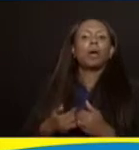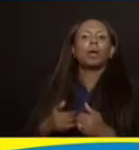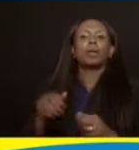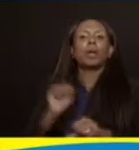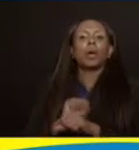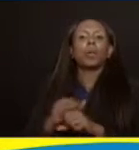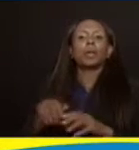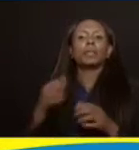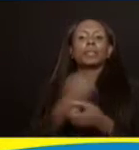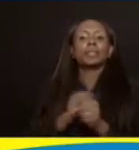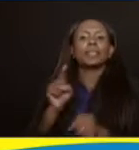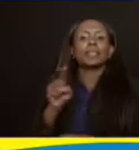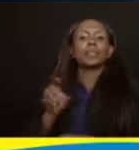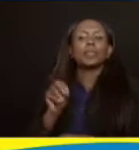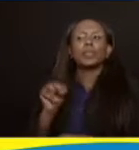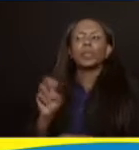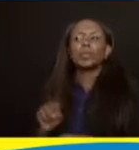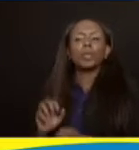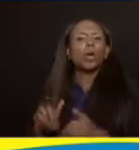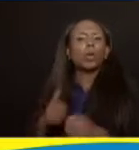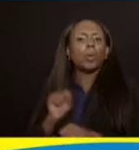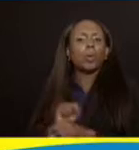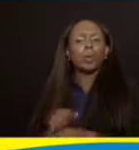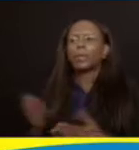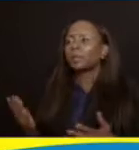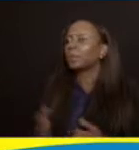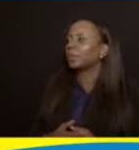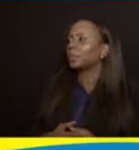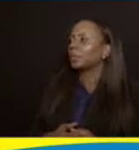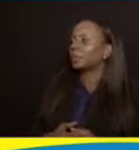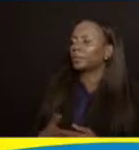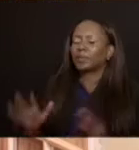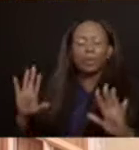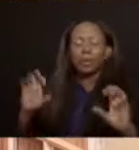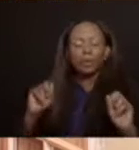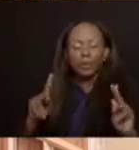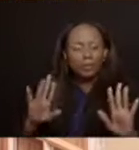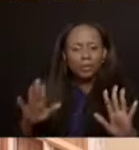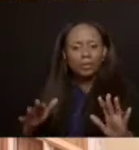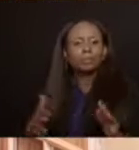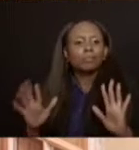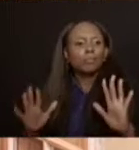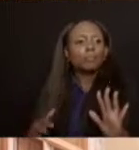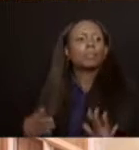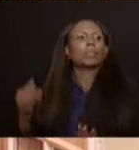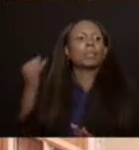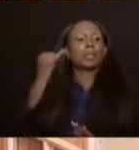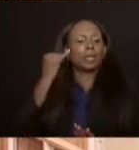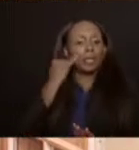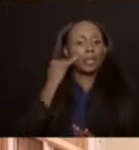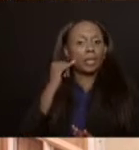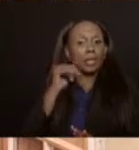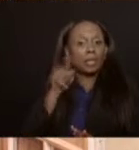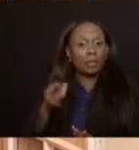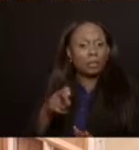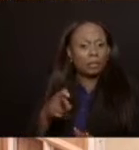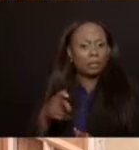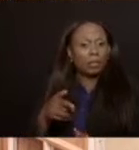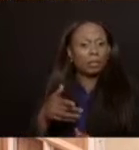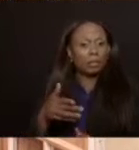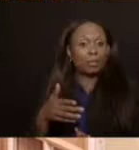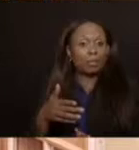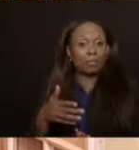How will that? Deconstruct it, Barry. Deconstruct it. If you arrive with the vaccination and you're